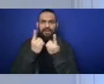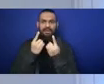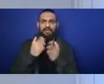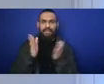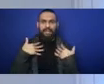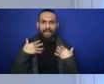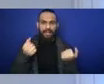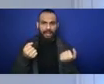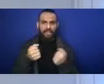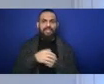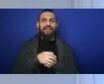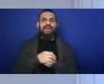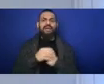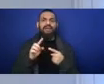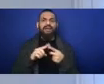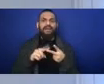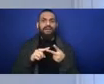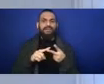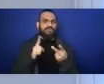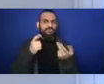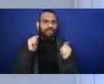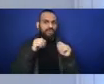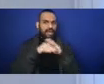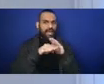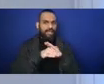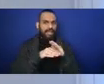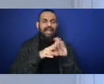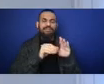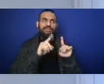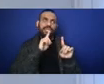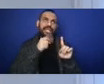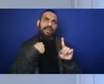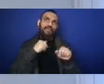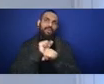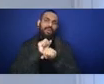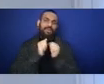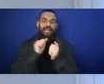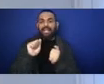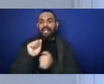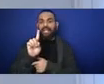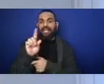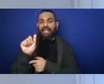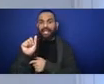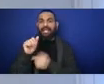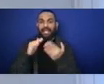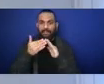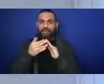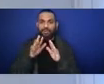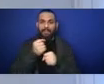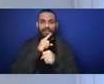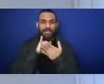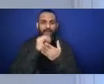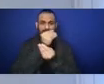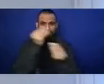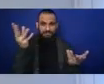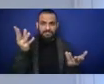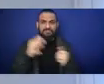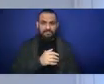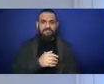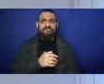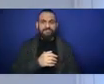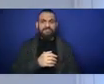212-6843. Again, 212-6843. Now, we are working on several initiatives. We've been working very closely through